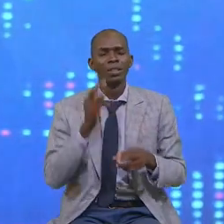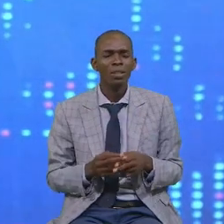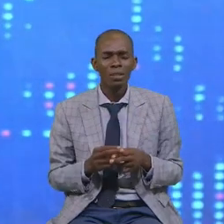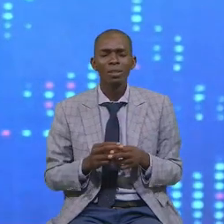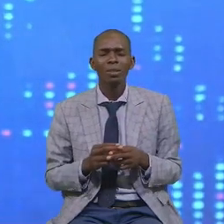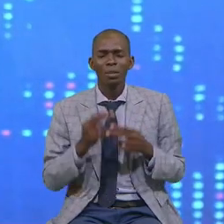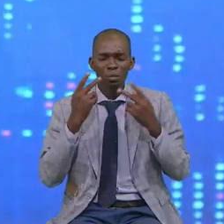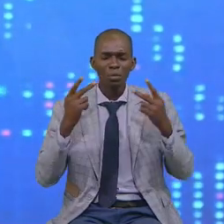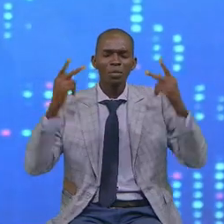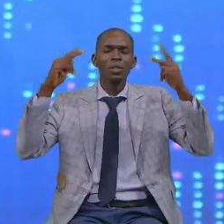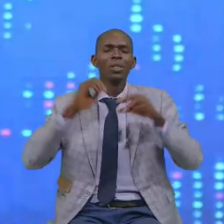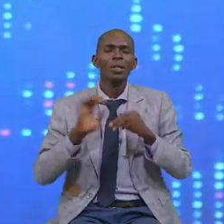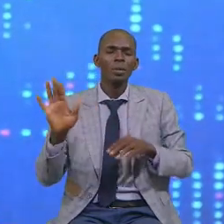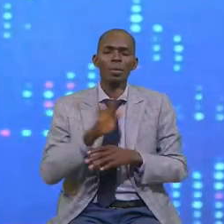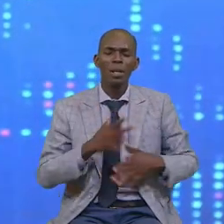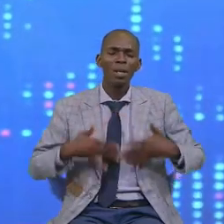Prosperity in your life.